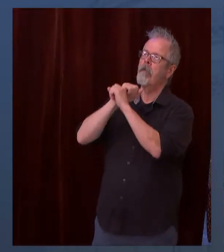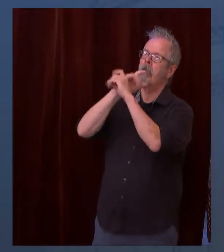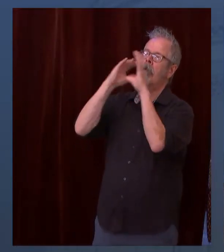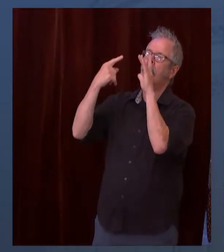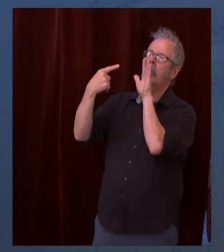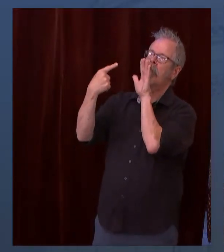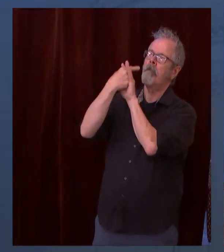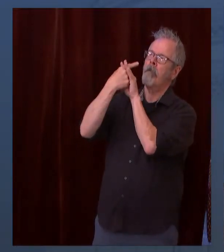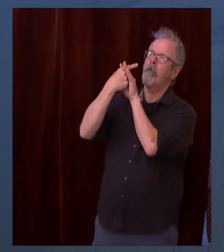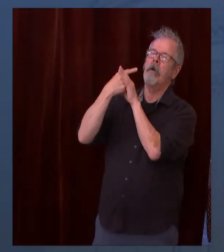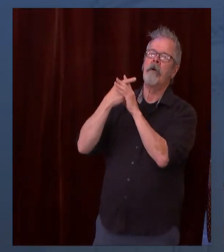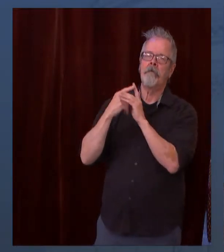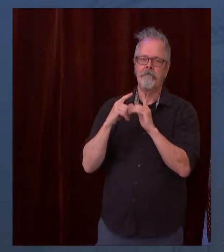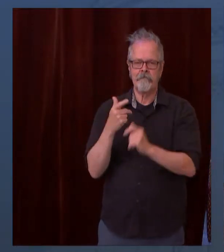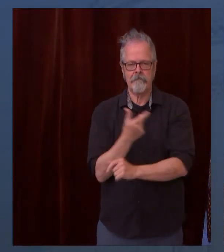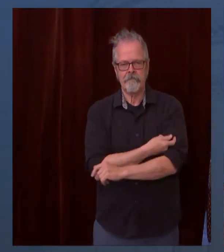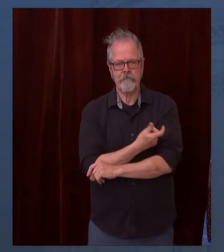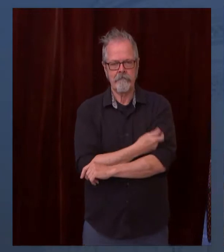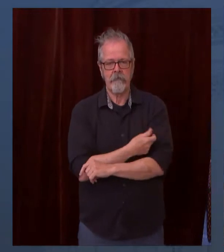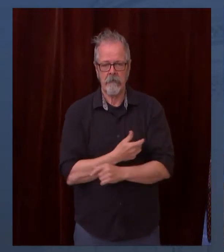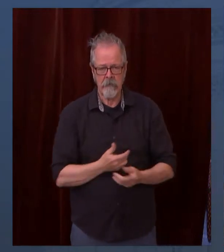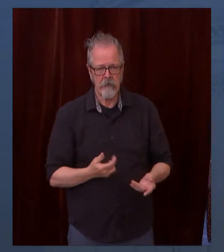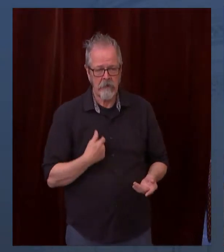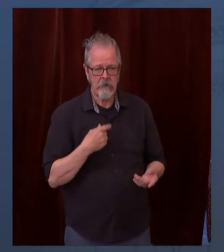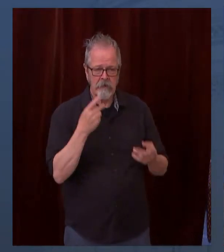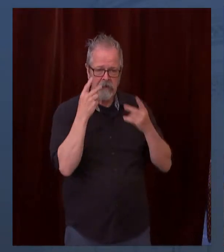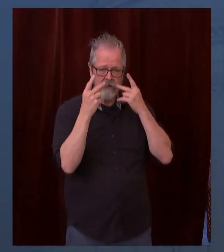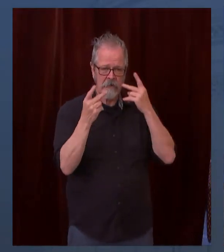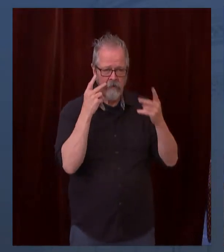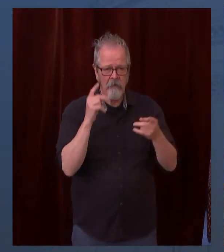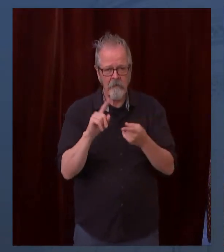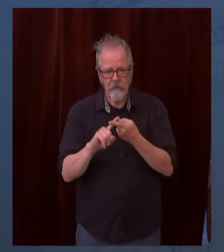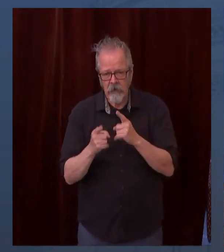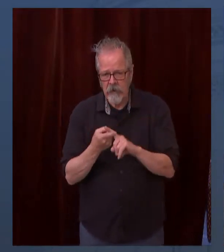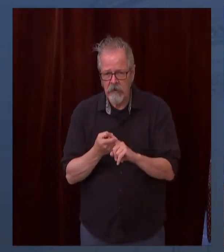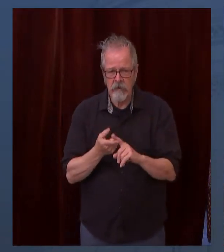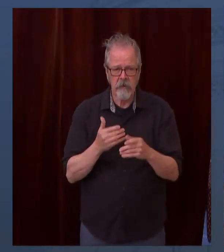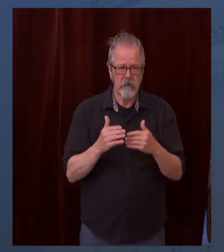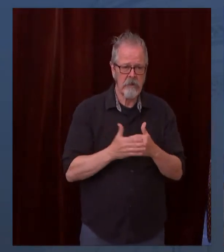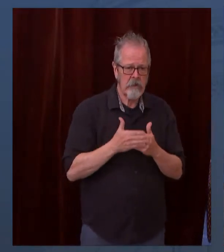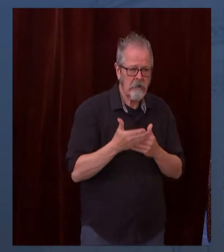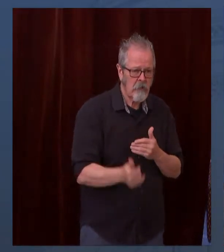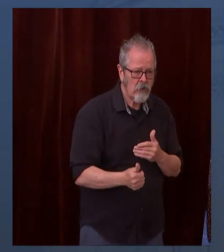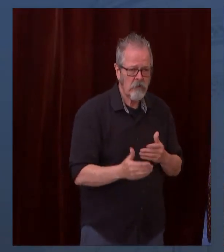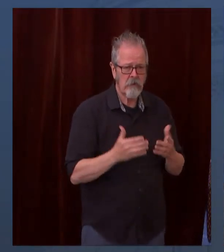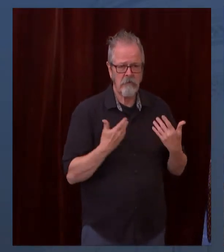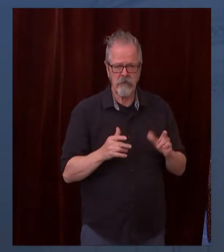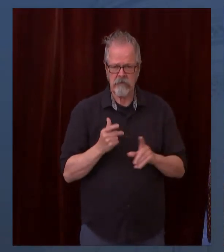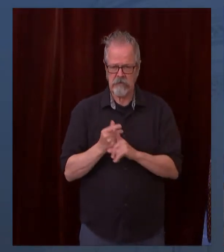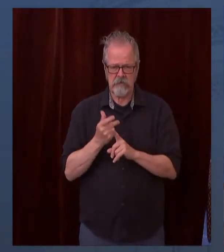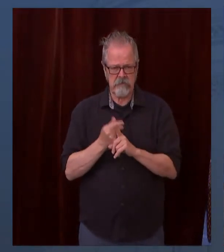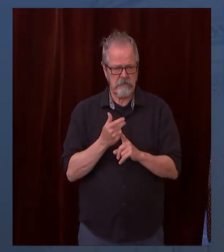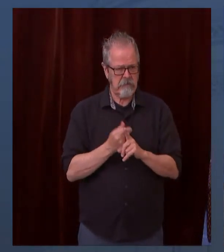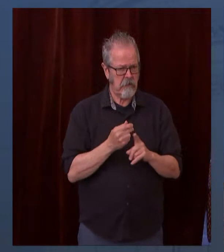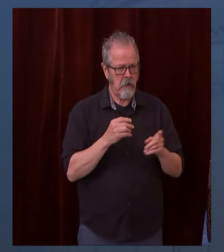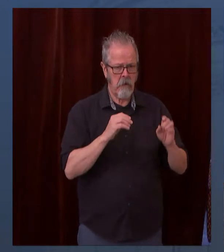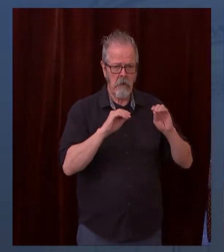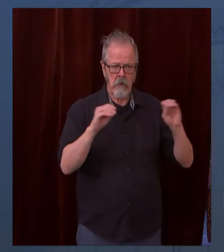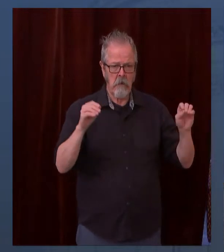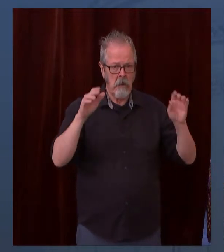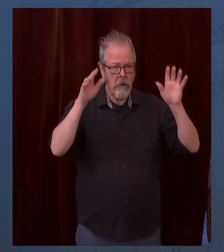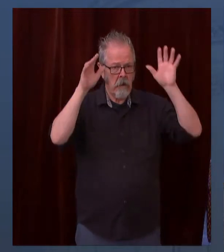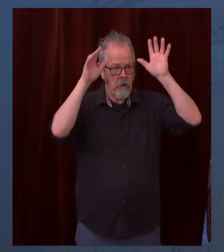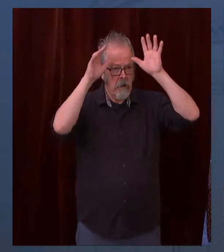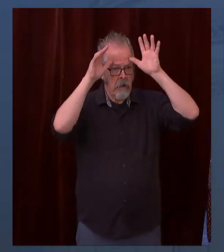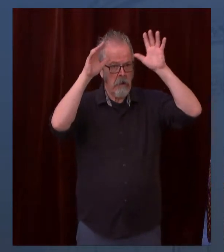don't grow elk horns on their head. So we think that group of people are going to come in and we want to help them get the